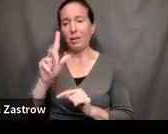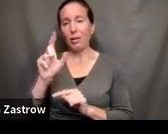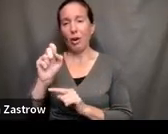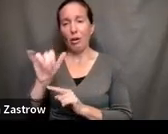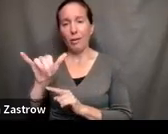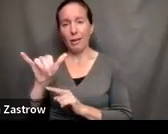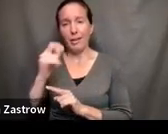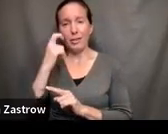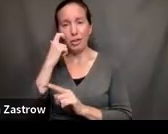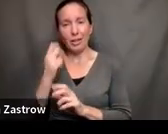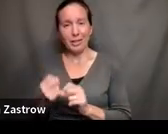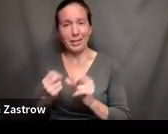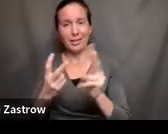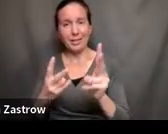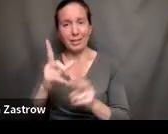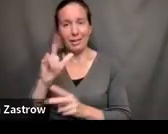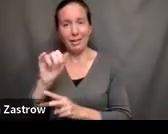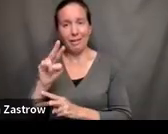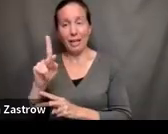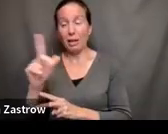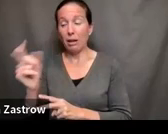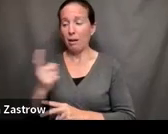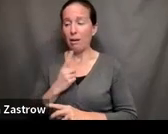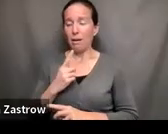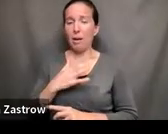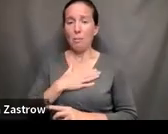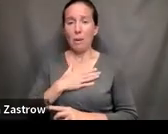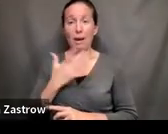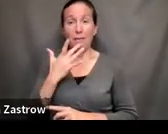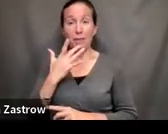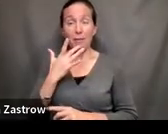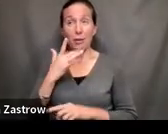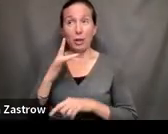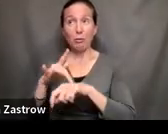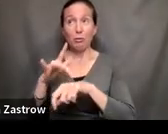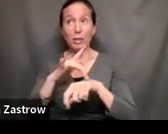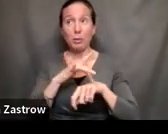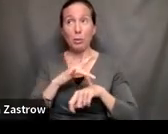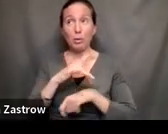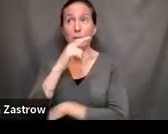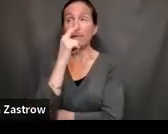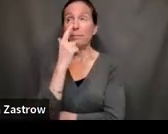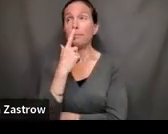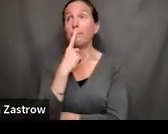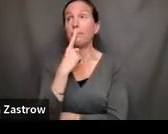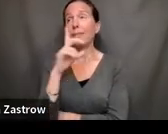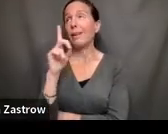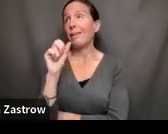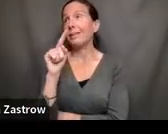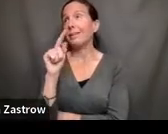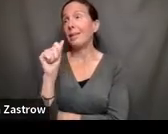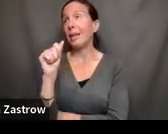chat. And what is your favorite resource for creating data sheets?